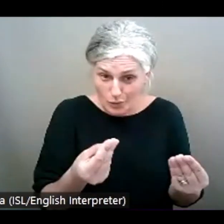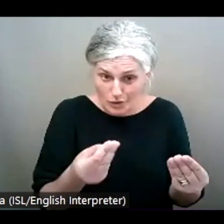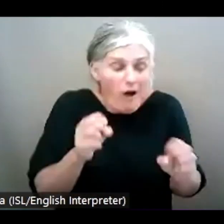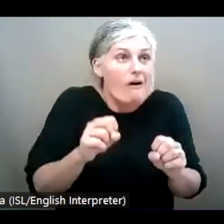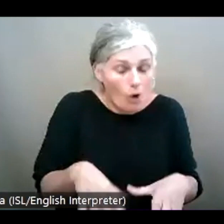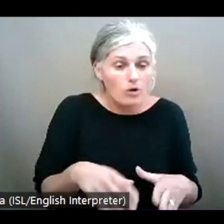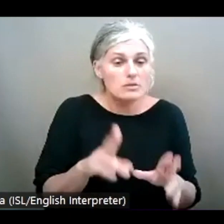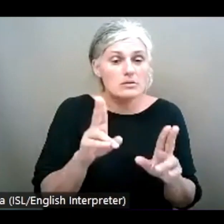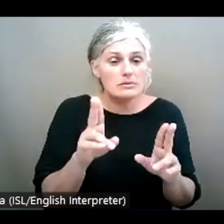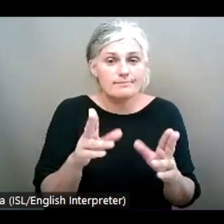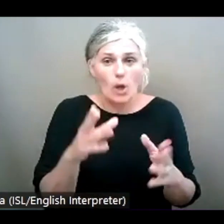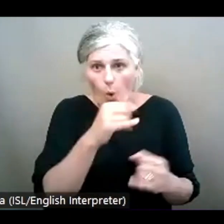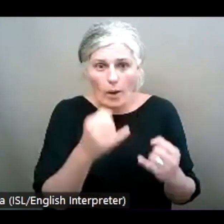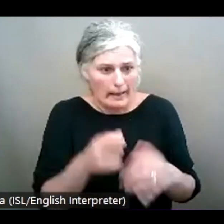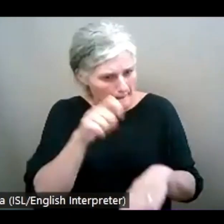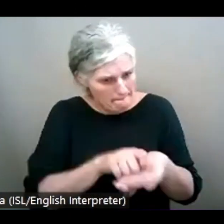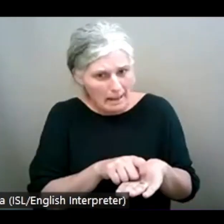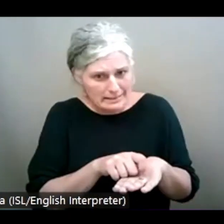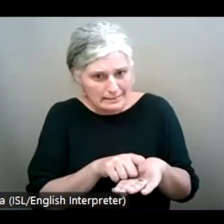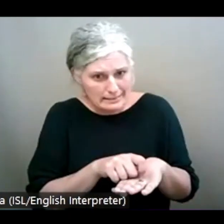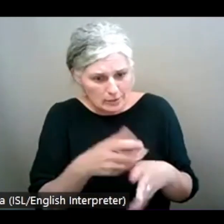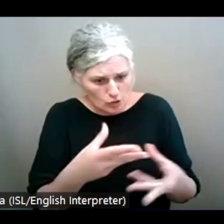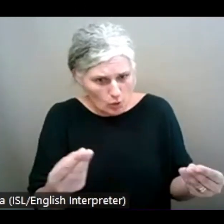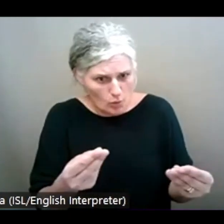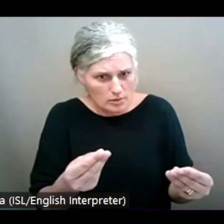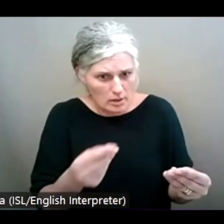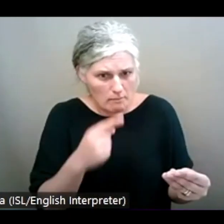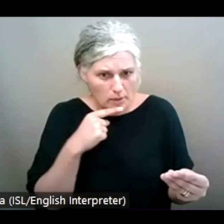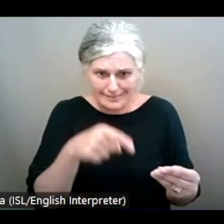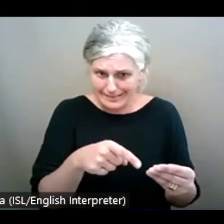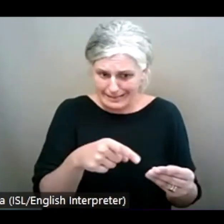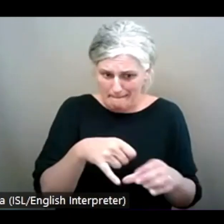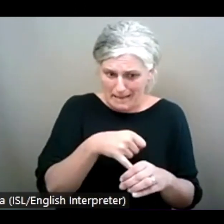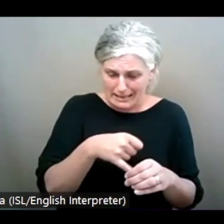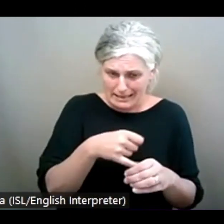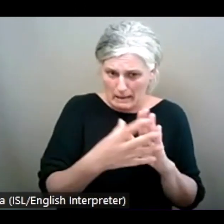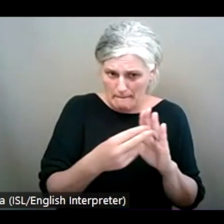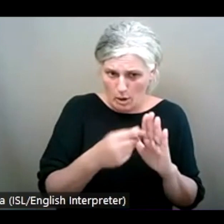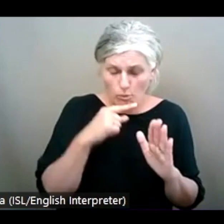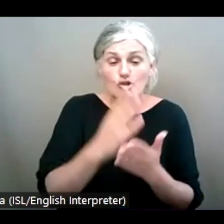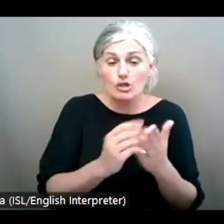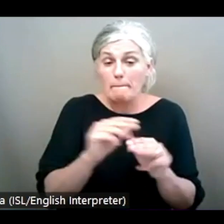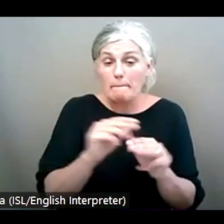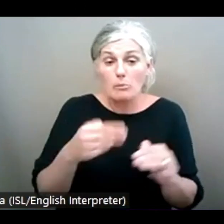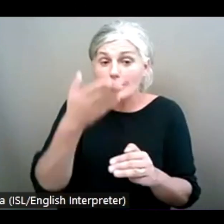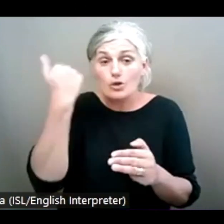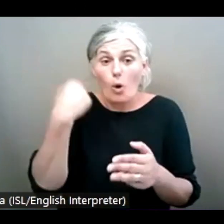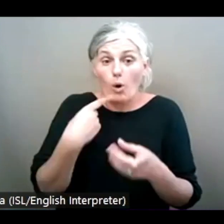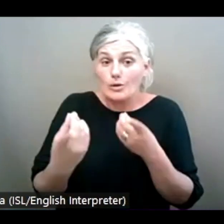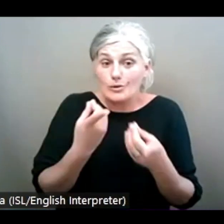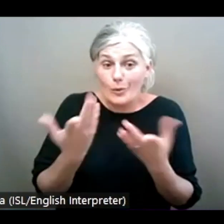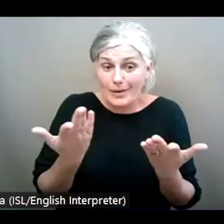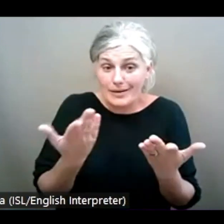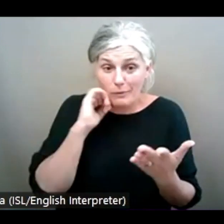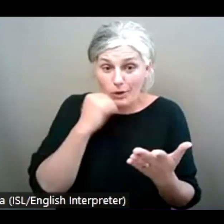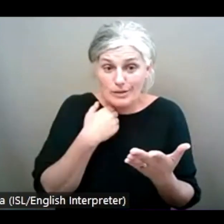it's going to seem like the best solution within the medical model, but people don't know what they don't know. And that's what the danger is as